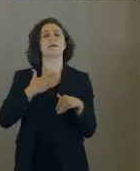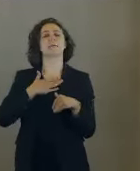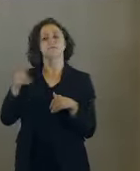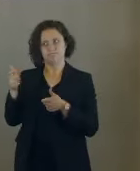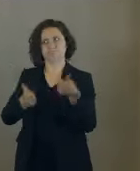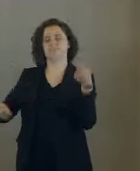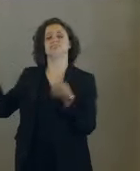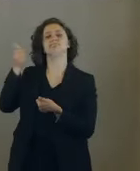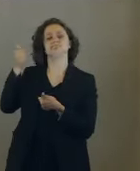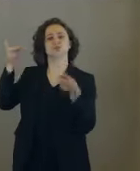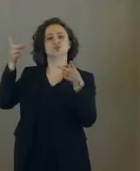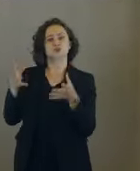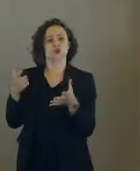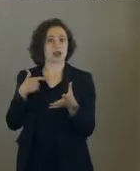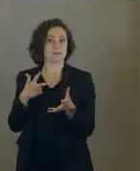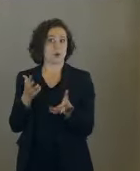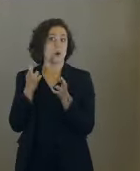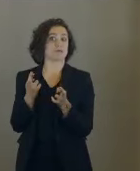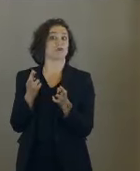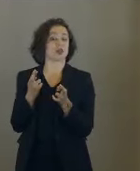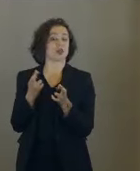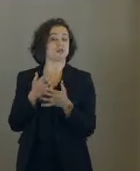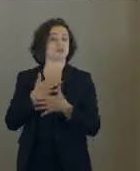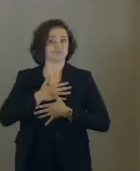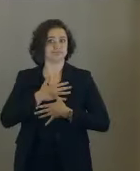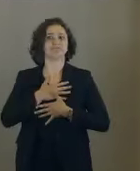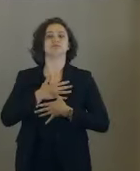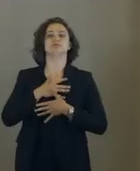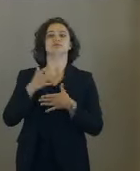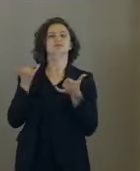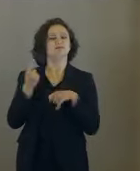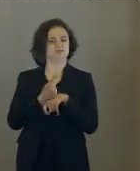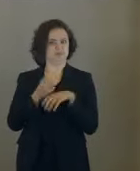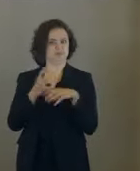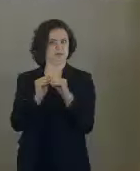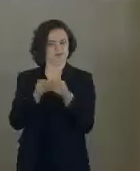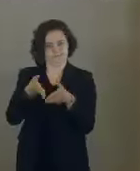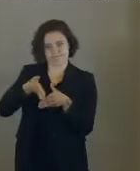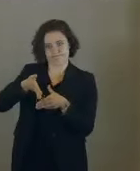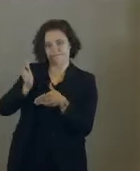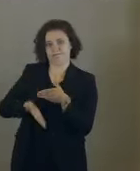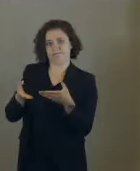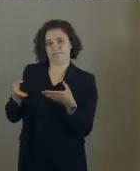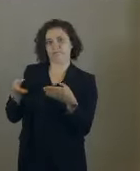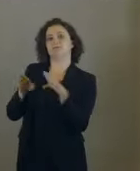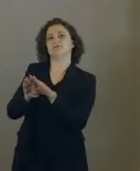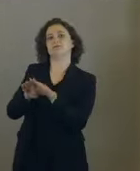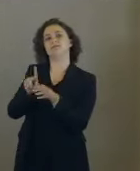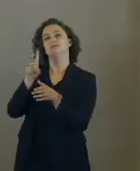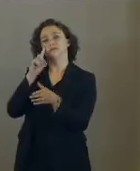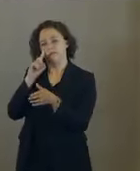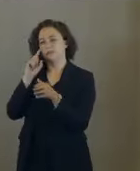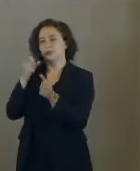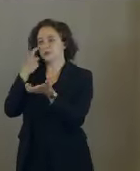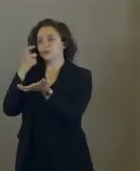director, and I am hopeful that as we finish today's meeting, that perhaps we will be able to recognize